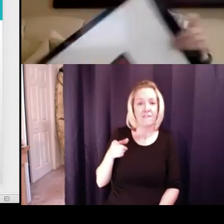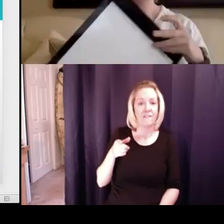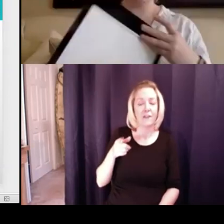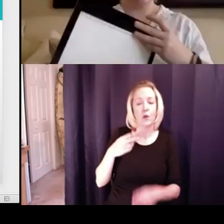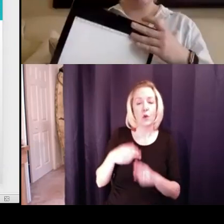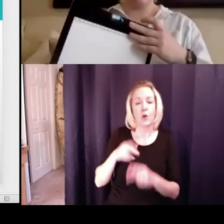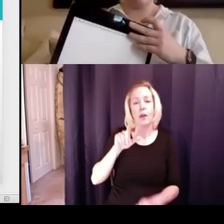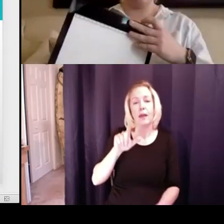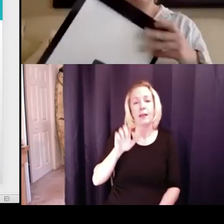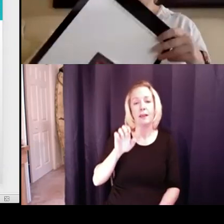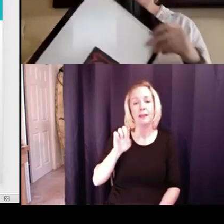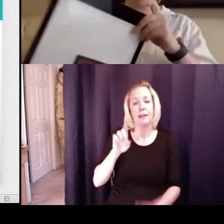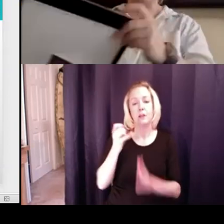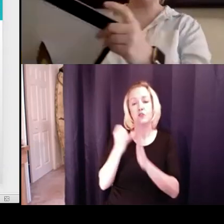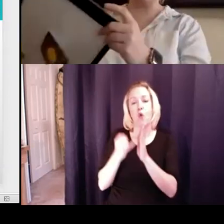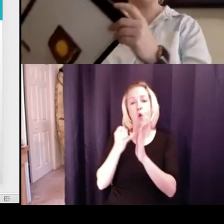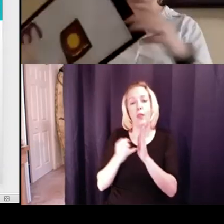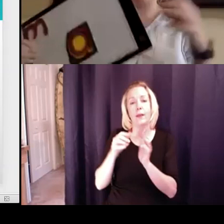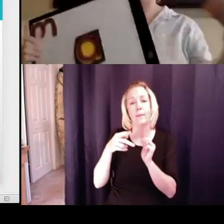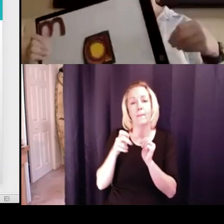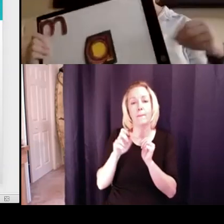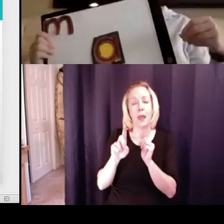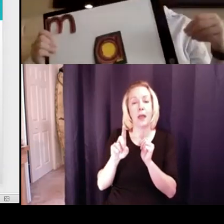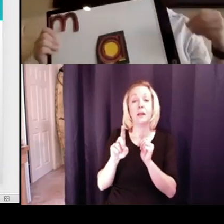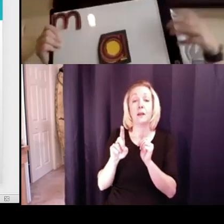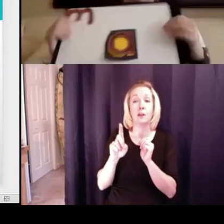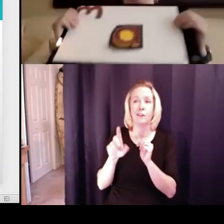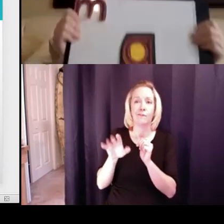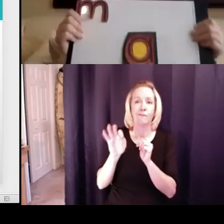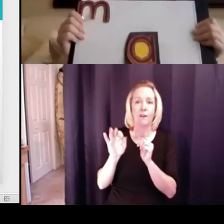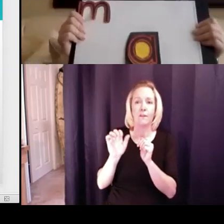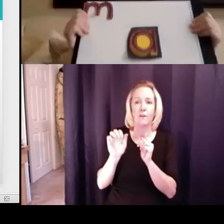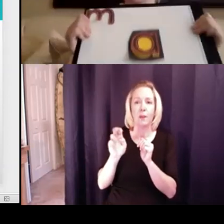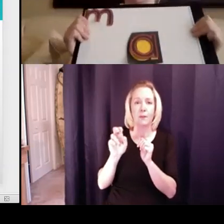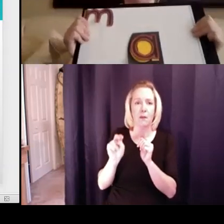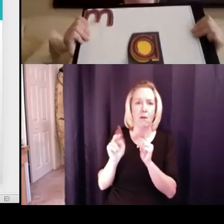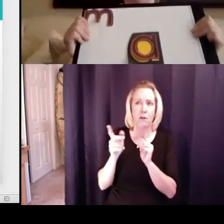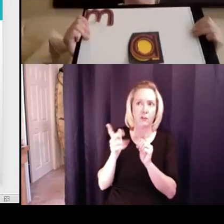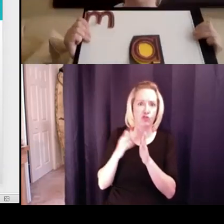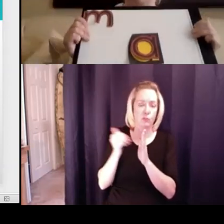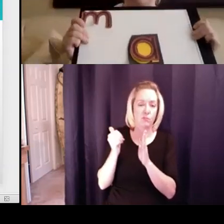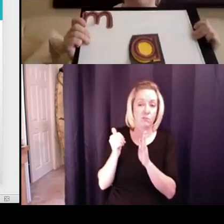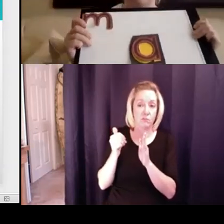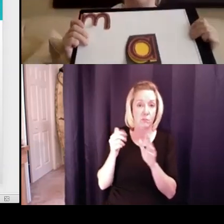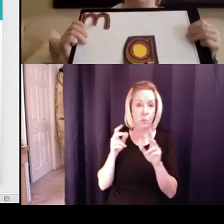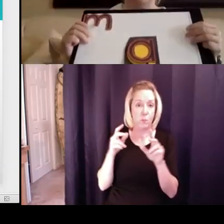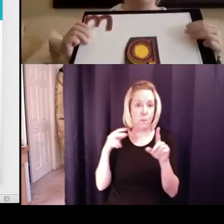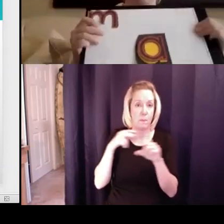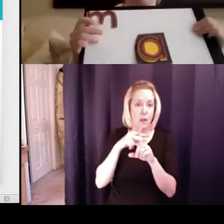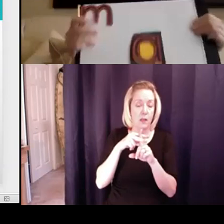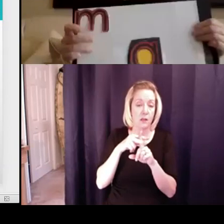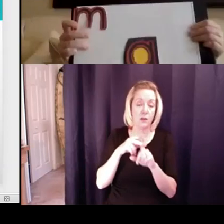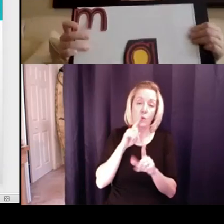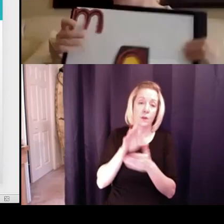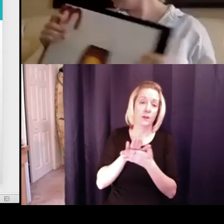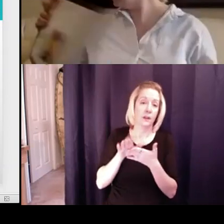$20. The only thing that stinks is that you have to have it plugged into a portable charger, but I love this and I use it for a lot of my literacy or